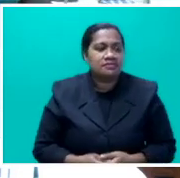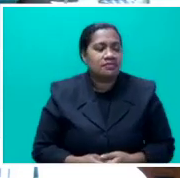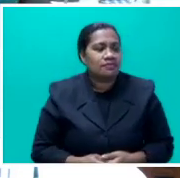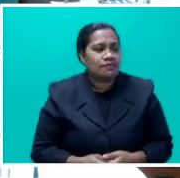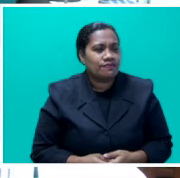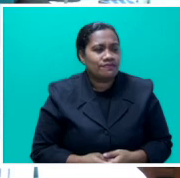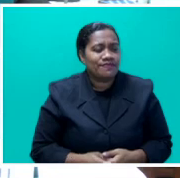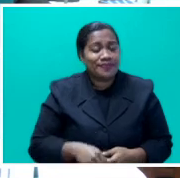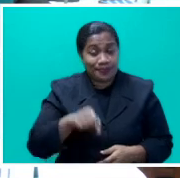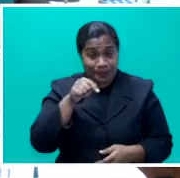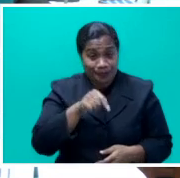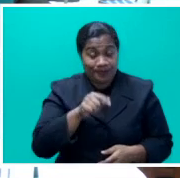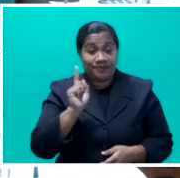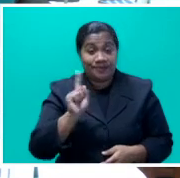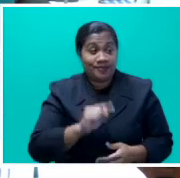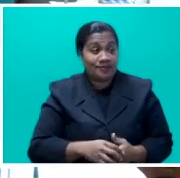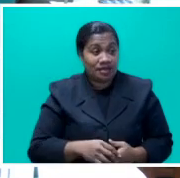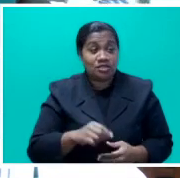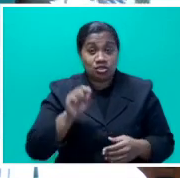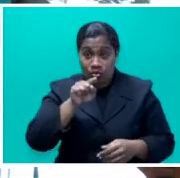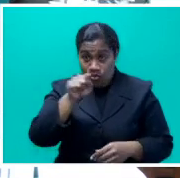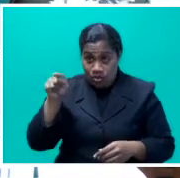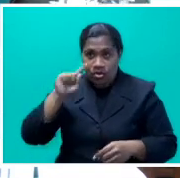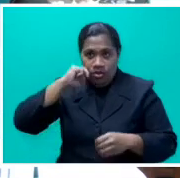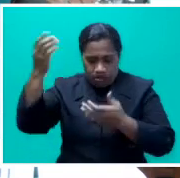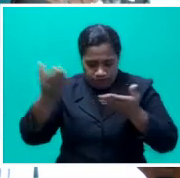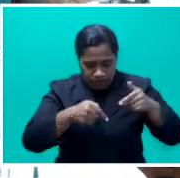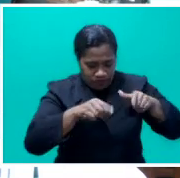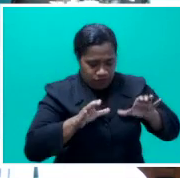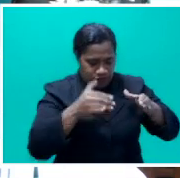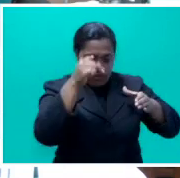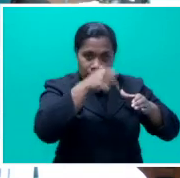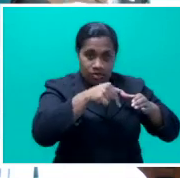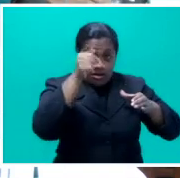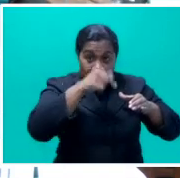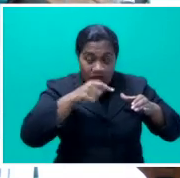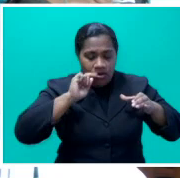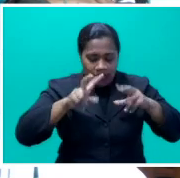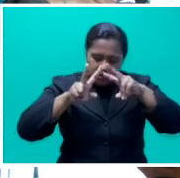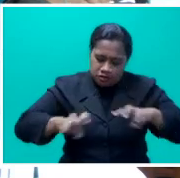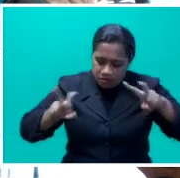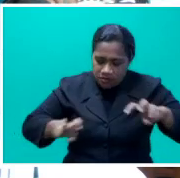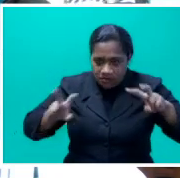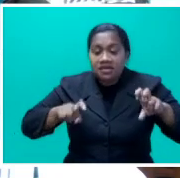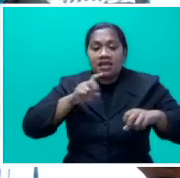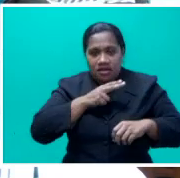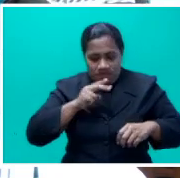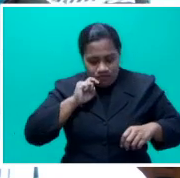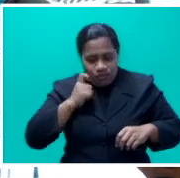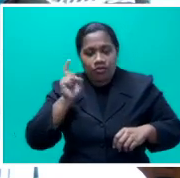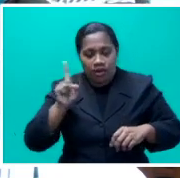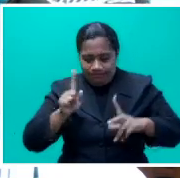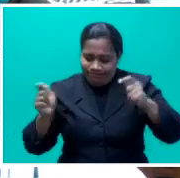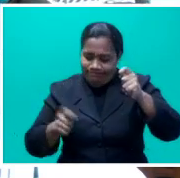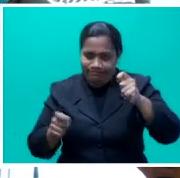the department to deal with it according to the systems and processes that they have in